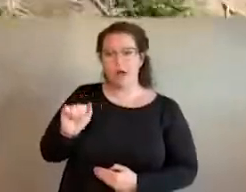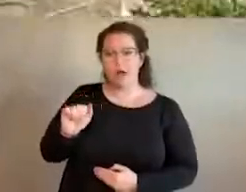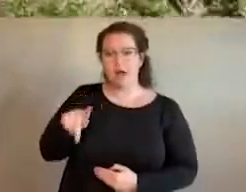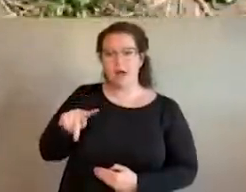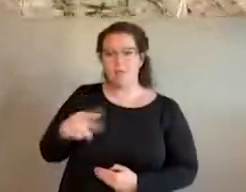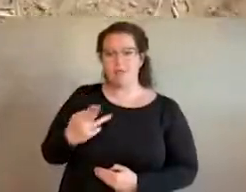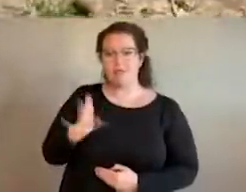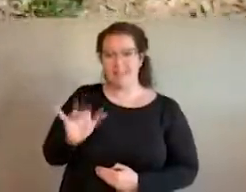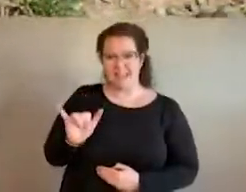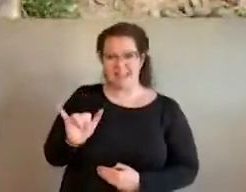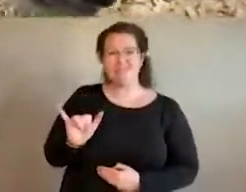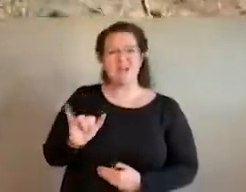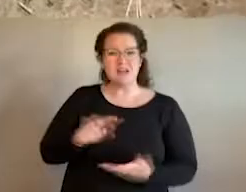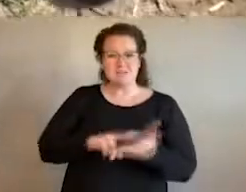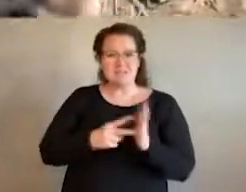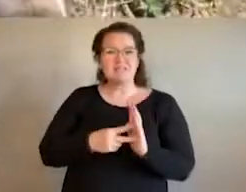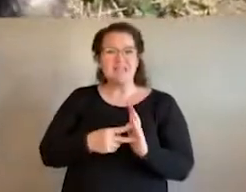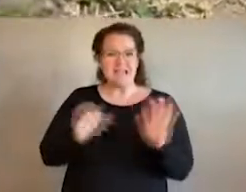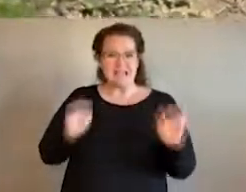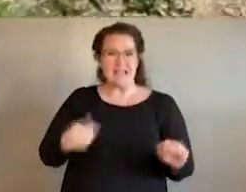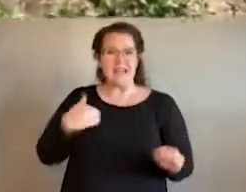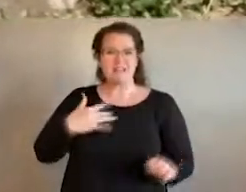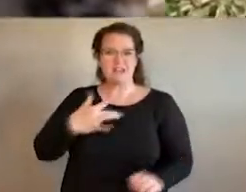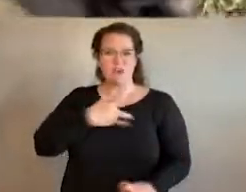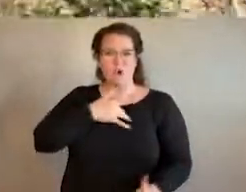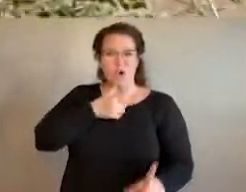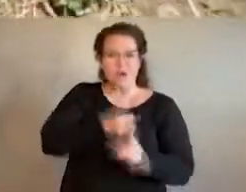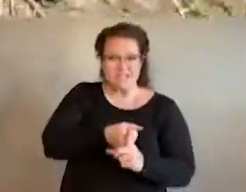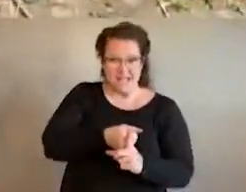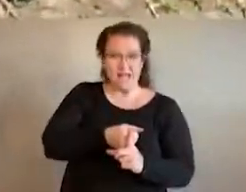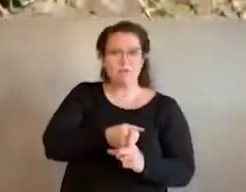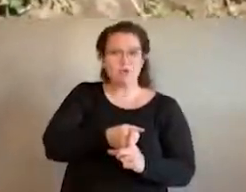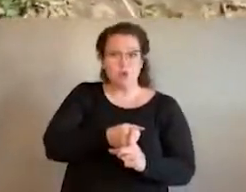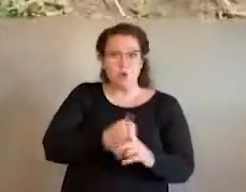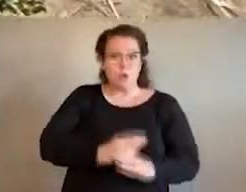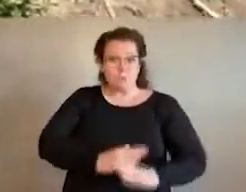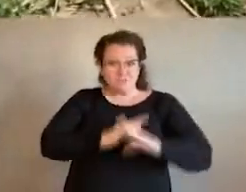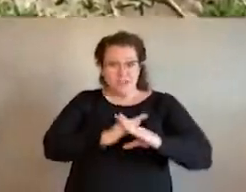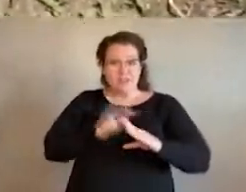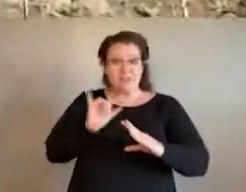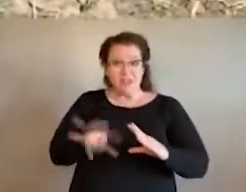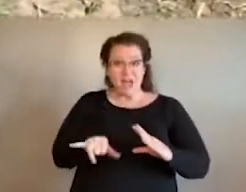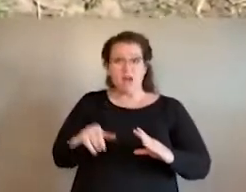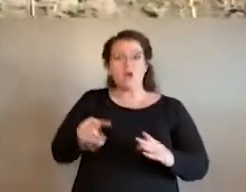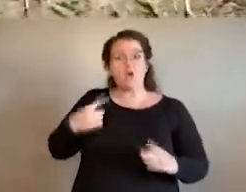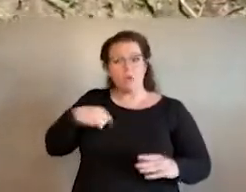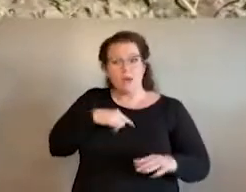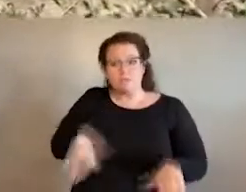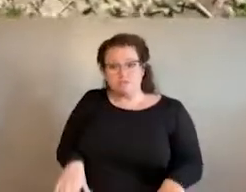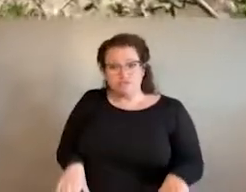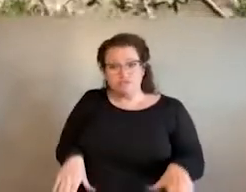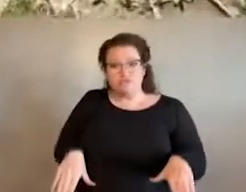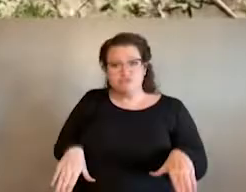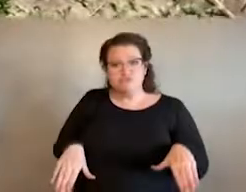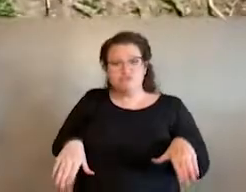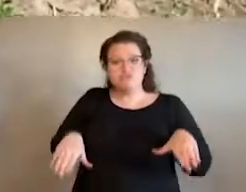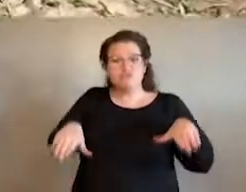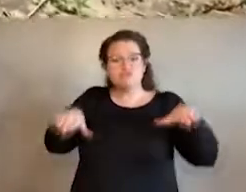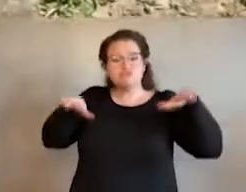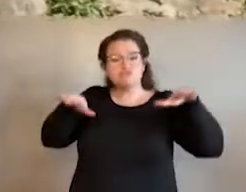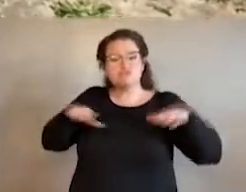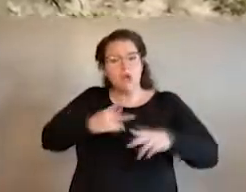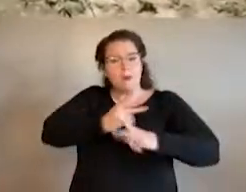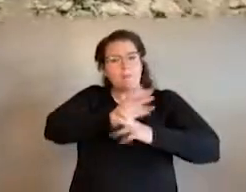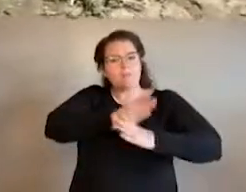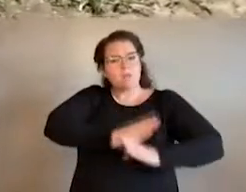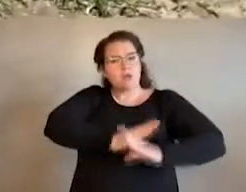attack and they'll just kind of kill over. So to prevent that, you raise them around people, you raise them in the pouch. So that way, once